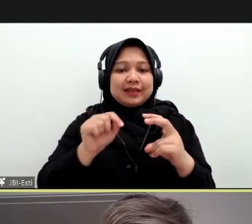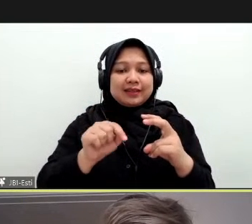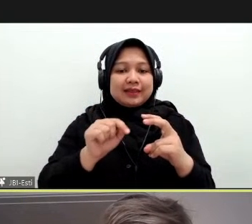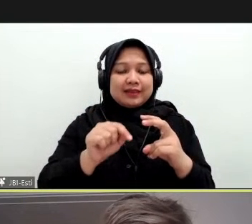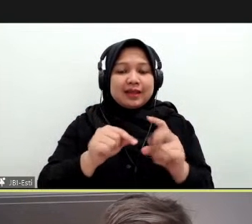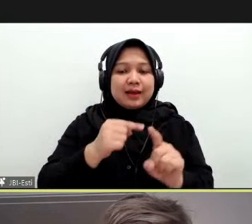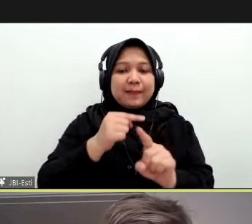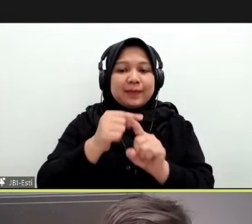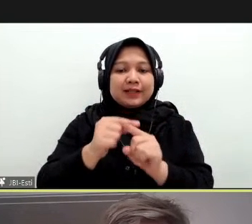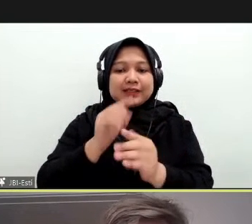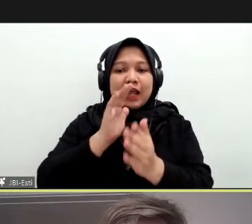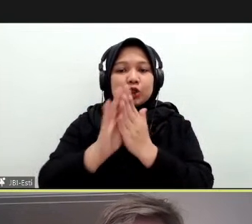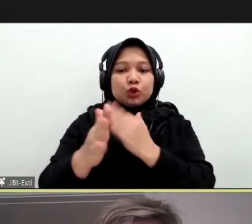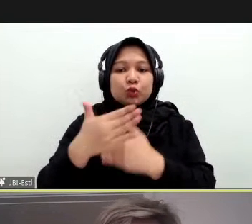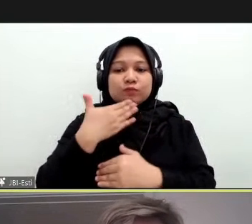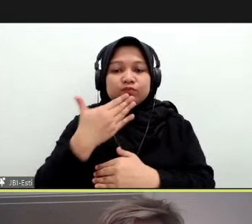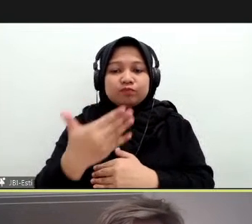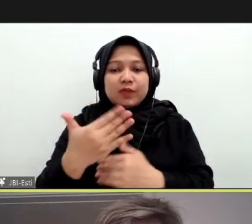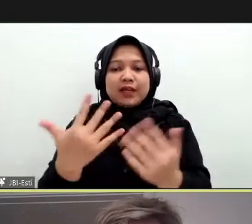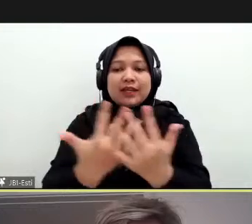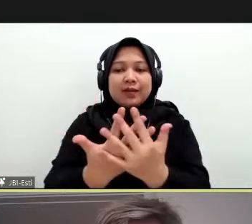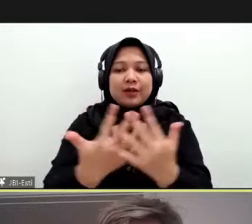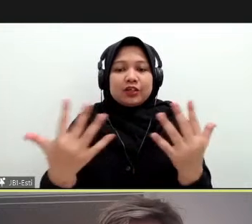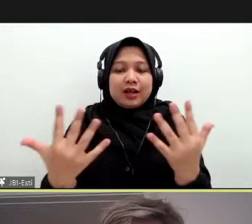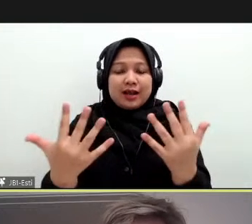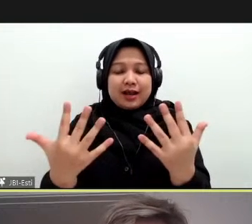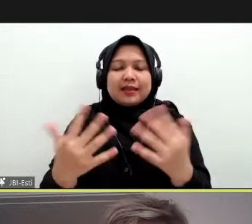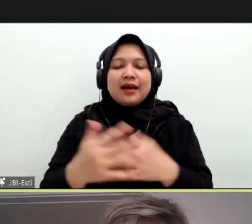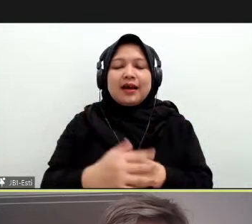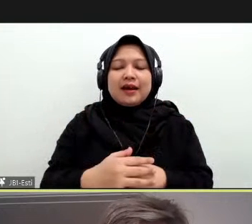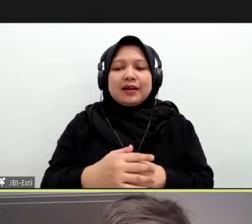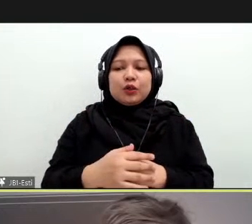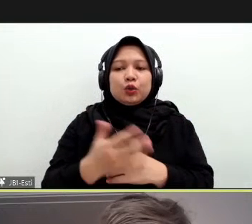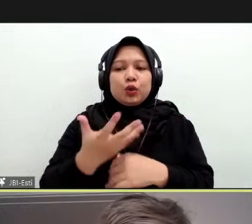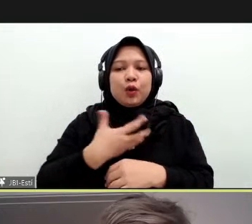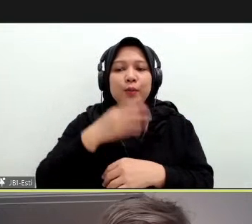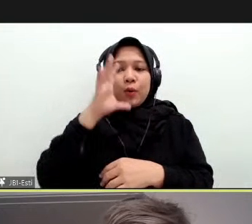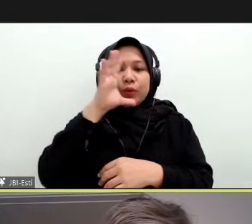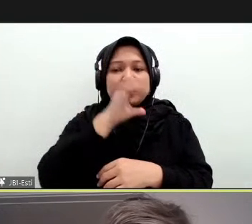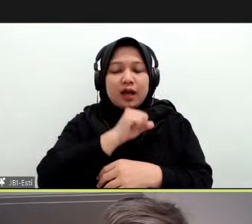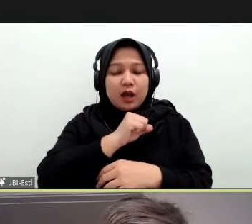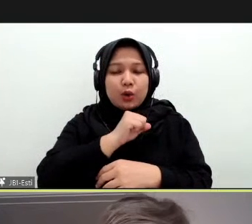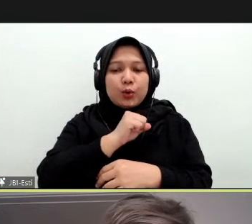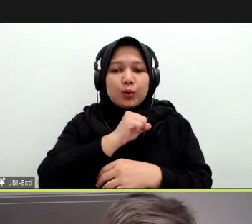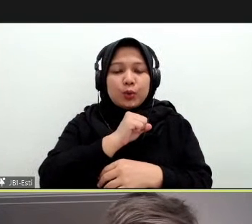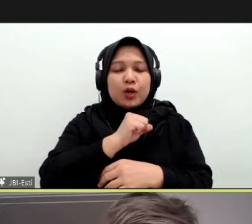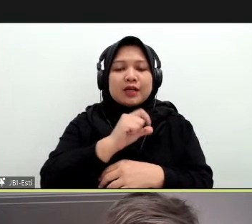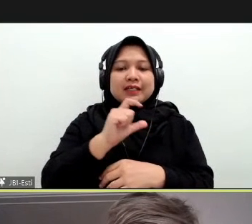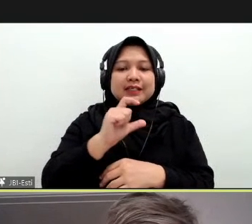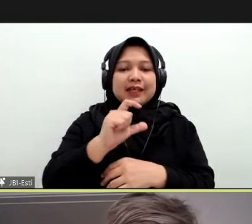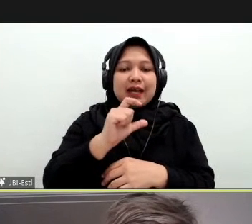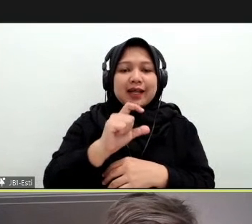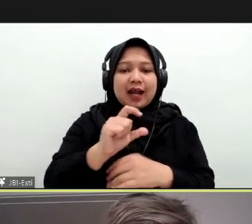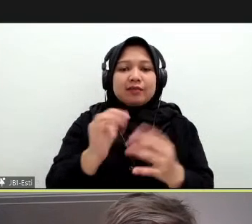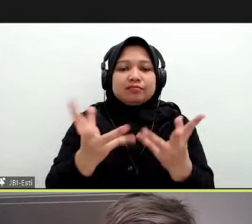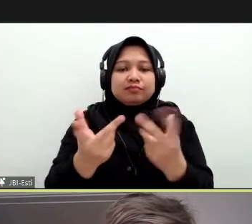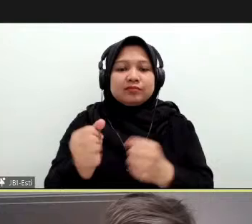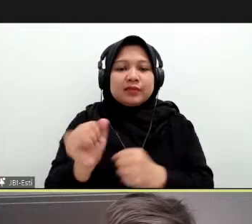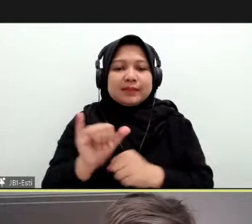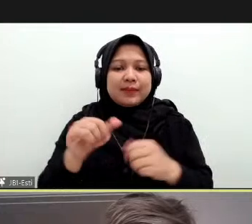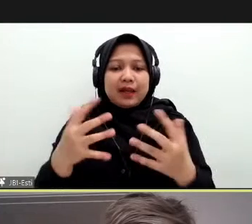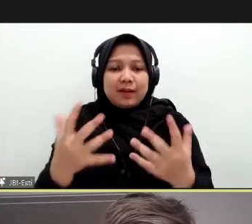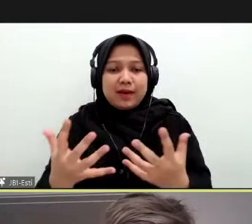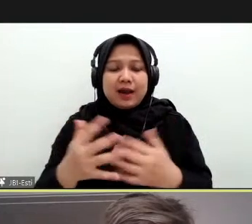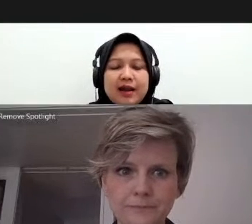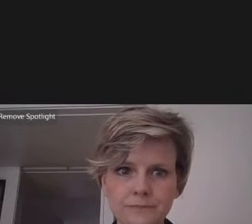negative impact. This leads me to the second big trend, which is digital technology and the use